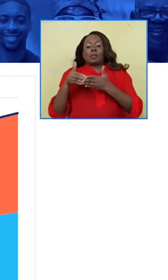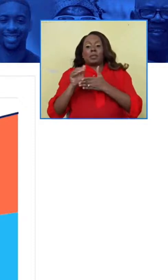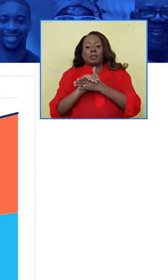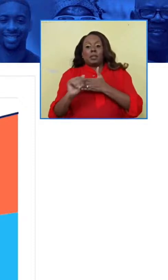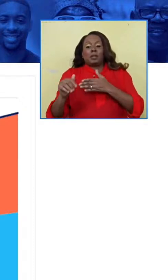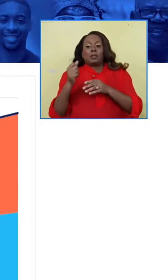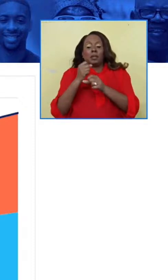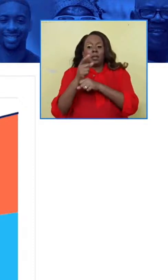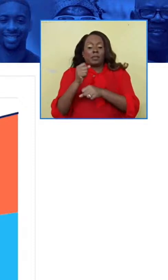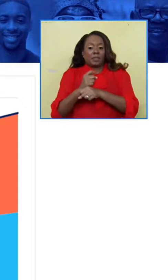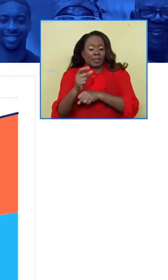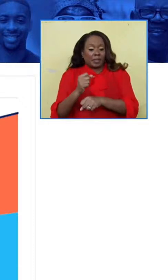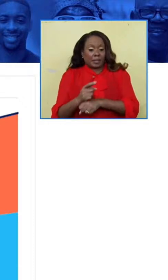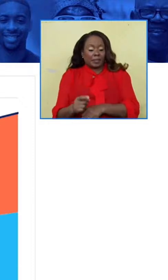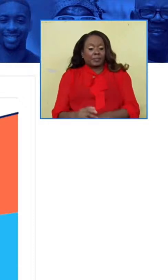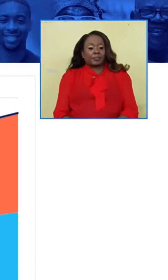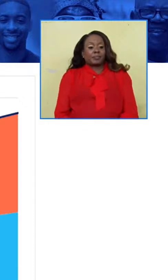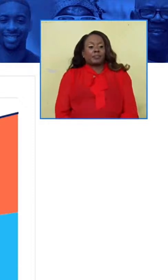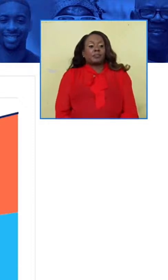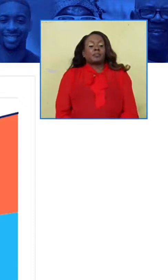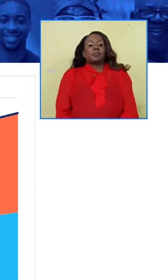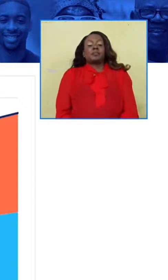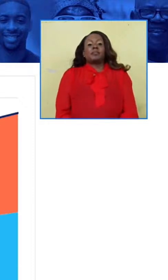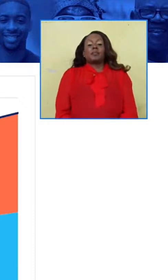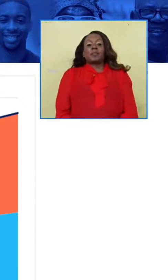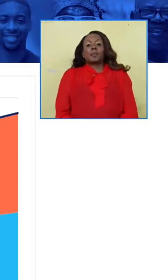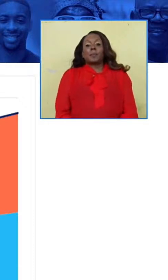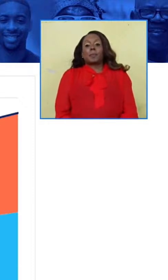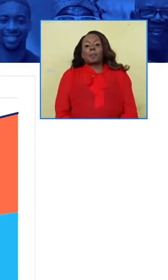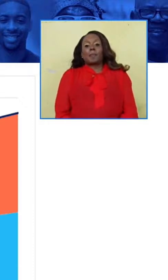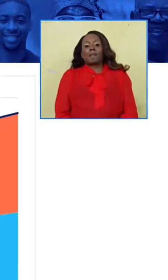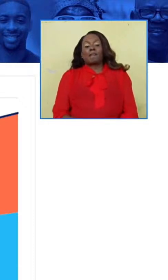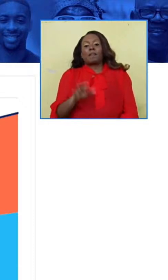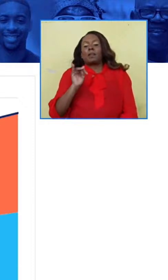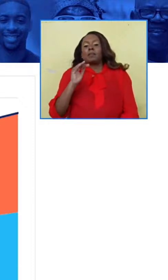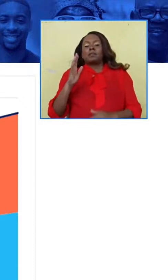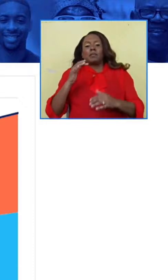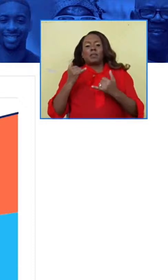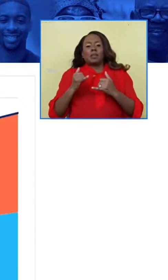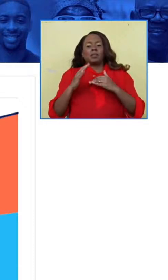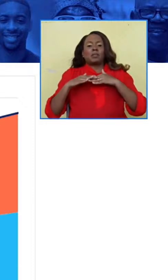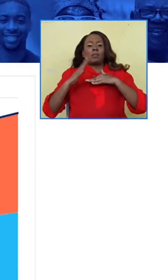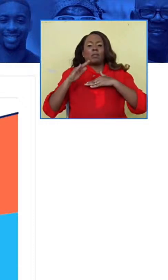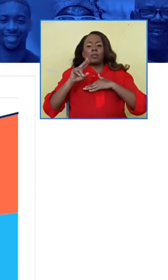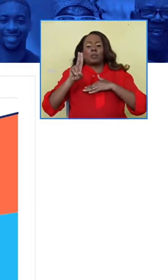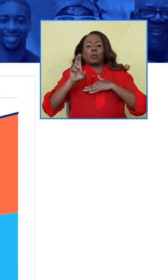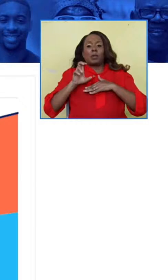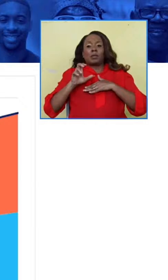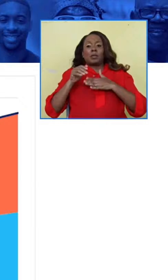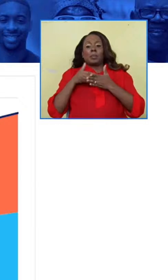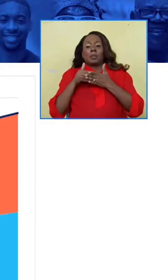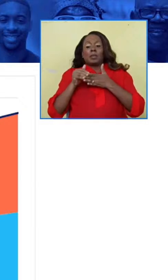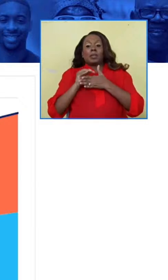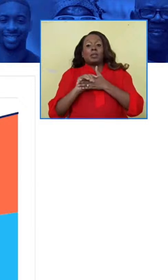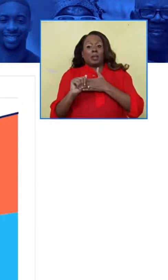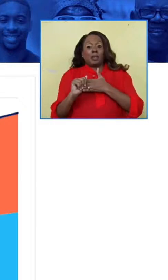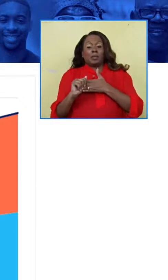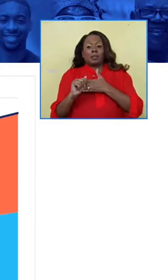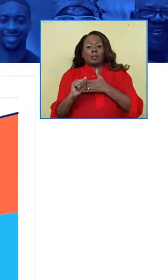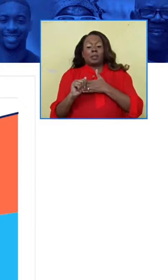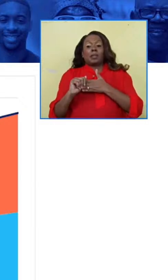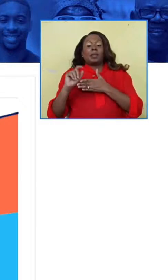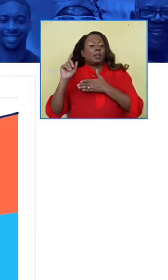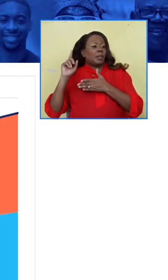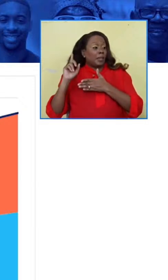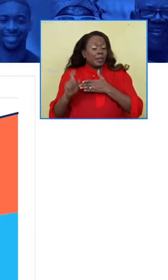the gap between contributions and expenditure is just over $200 million already. So that gap